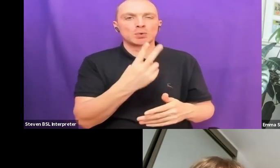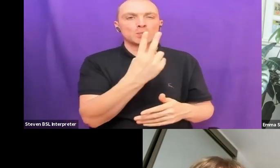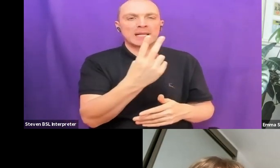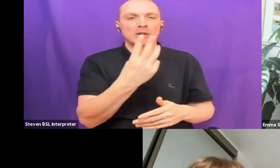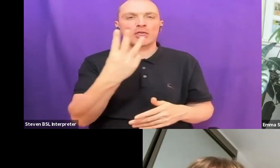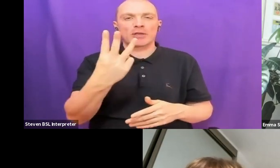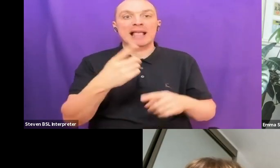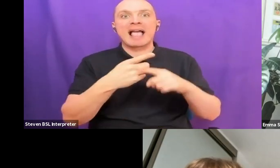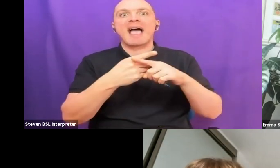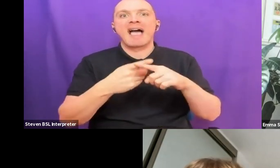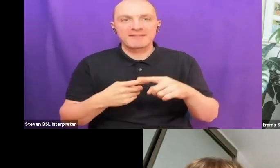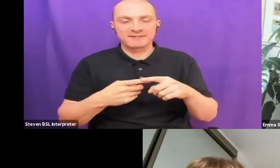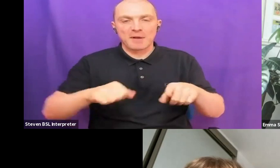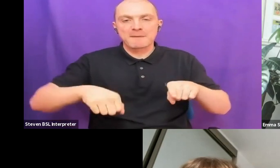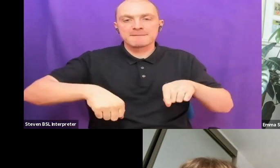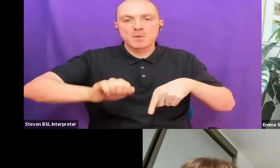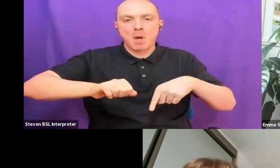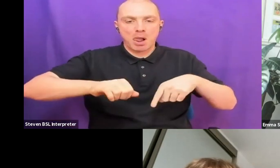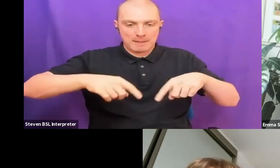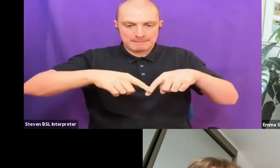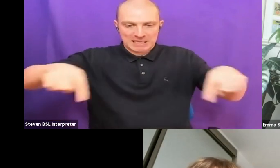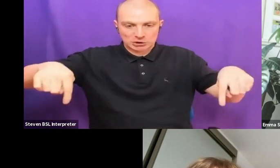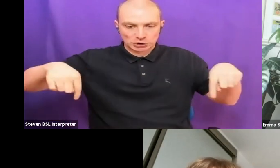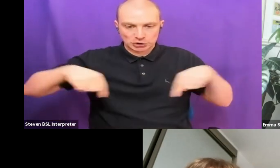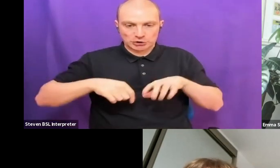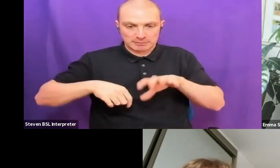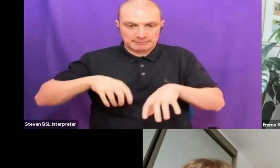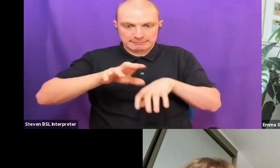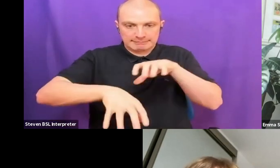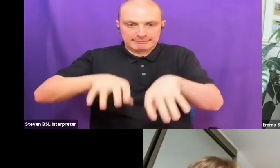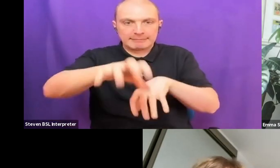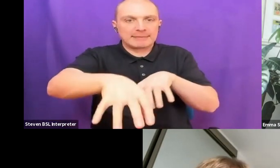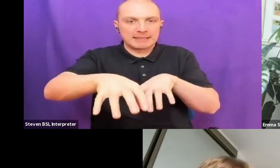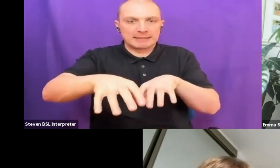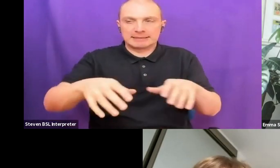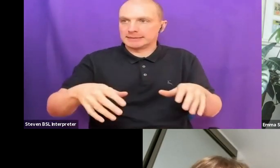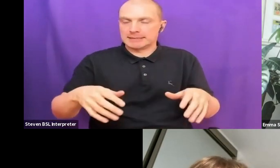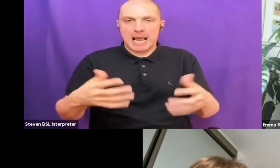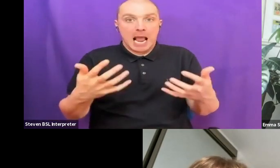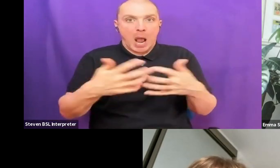have we got to the decisions that we've got to? So we're hoping that there'll be about